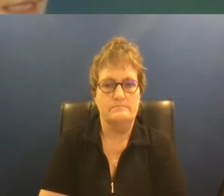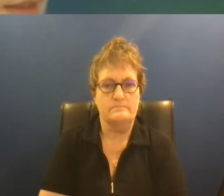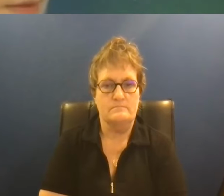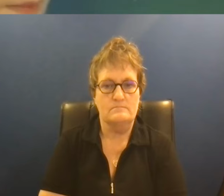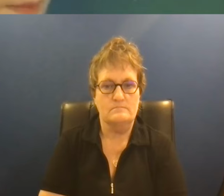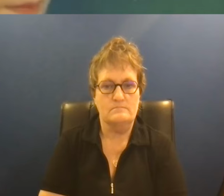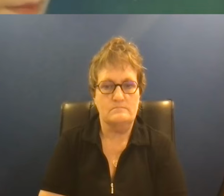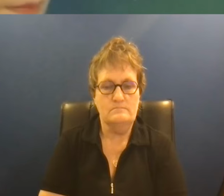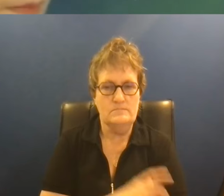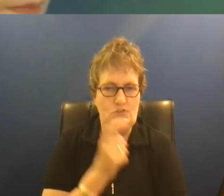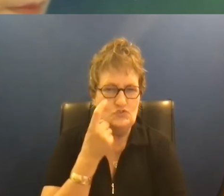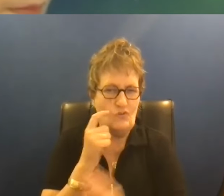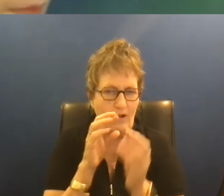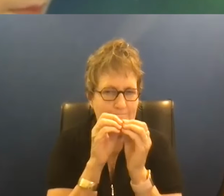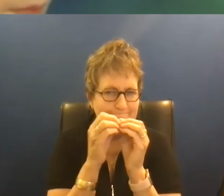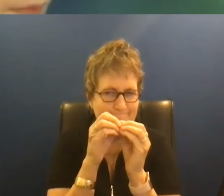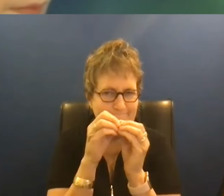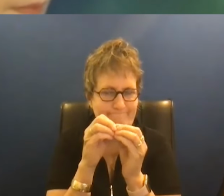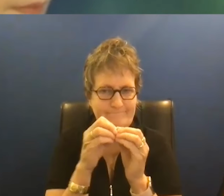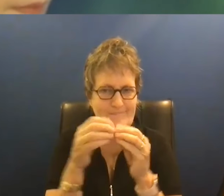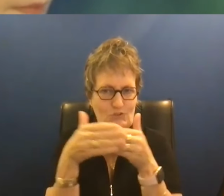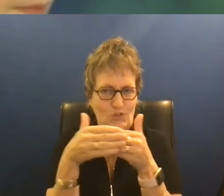let's see.